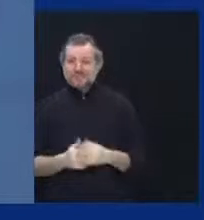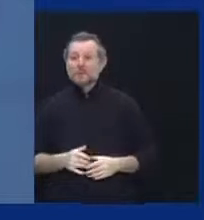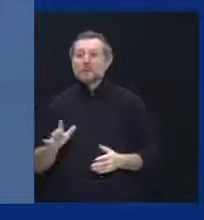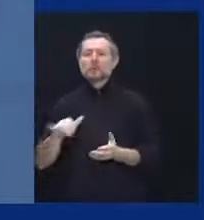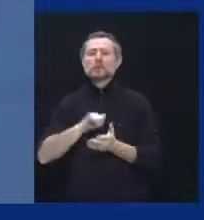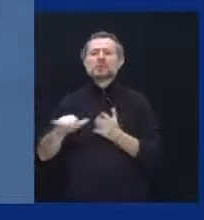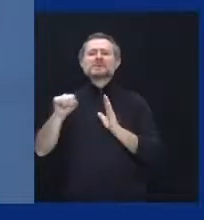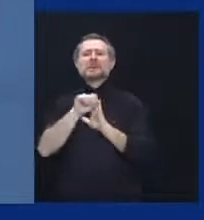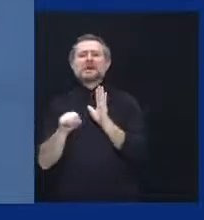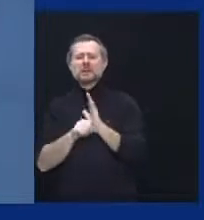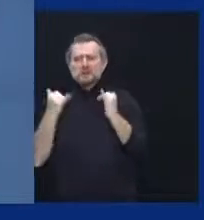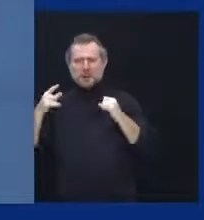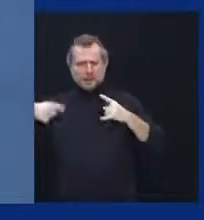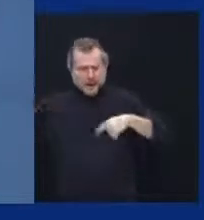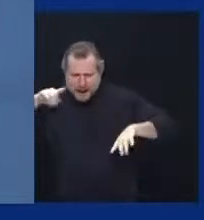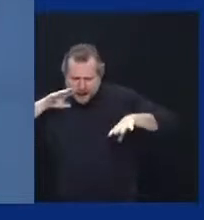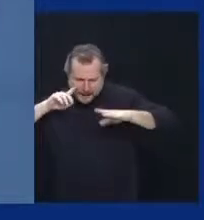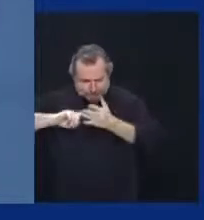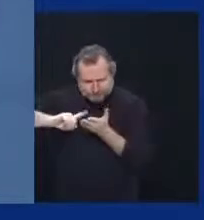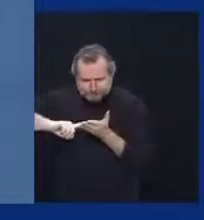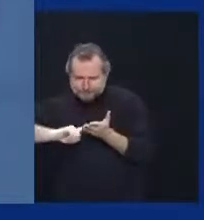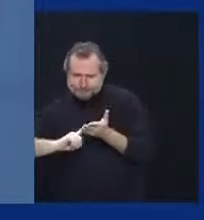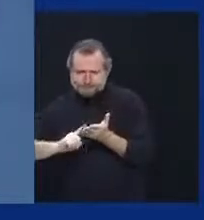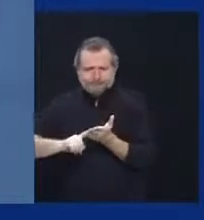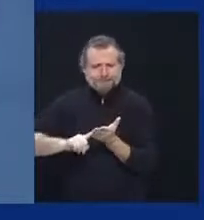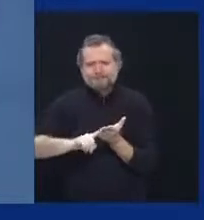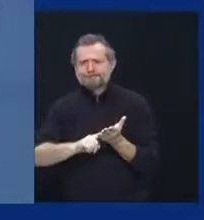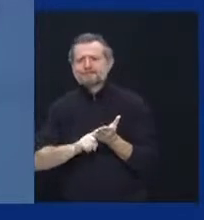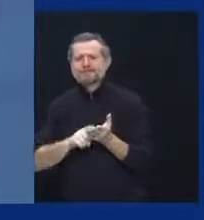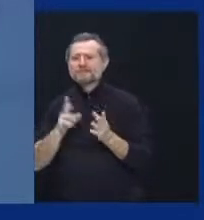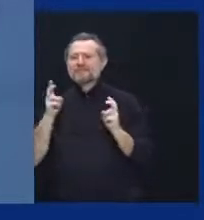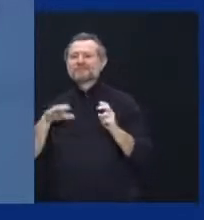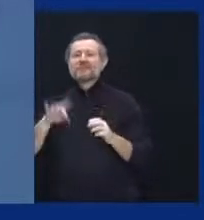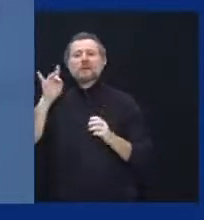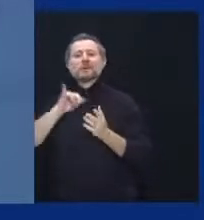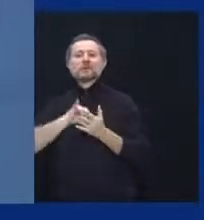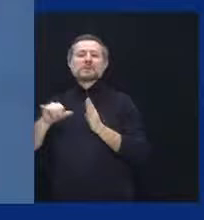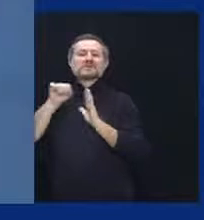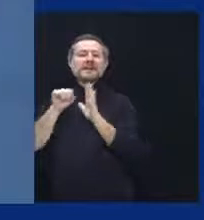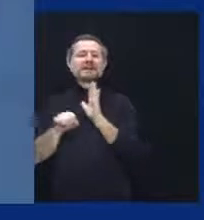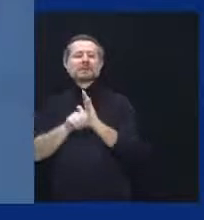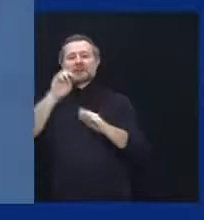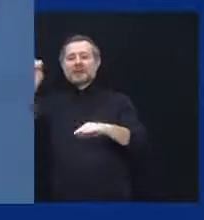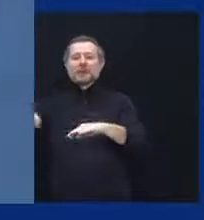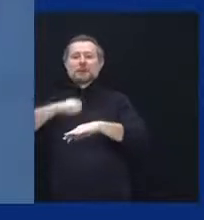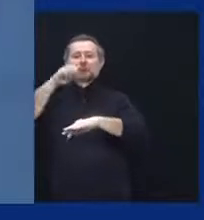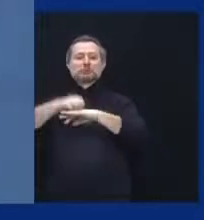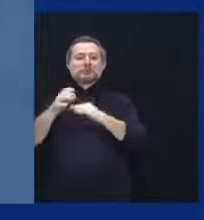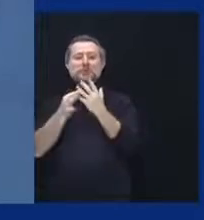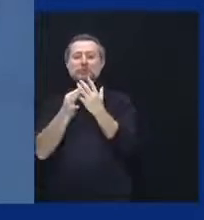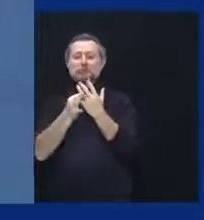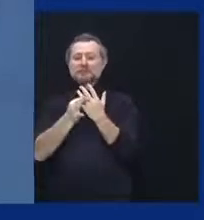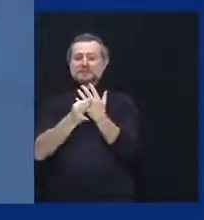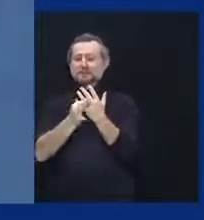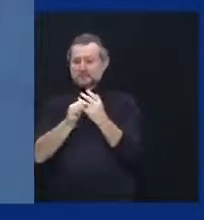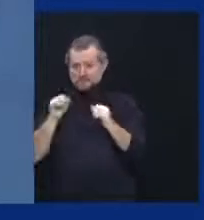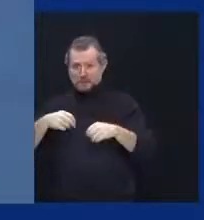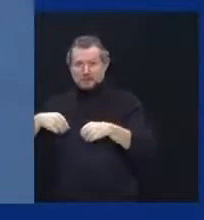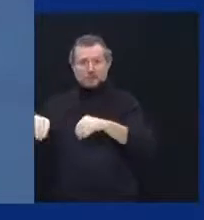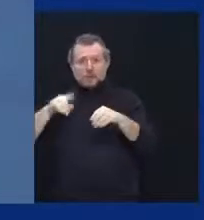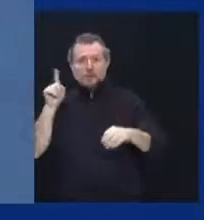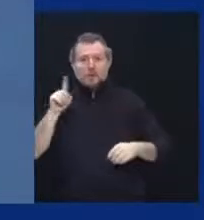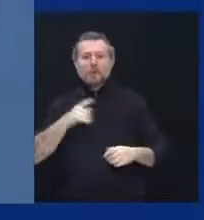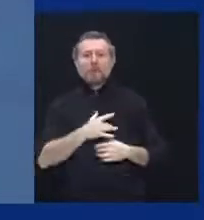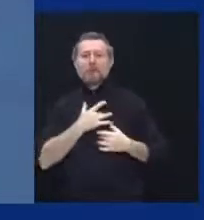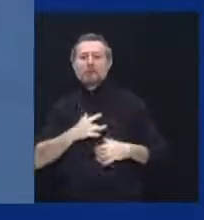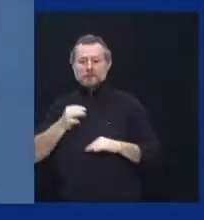a low-cost New York State engagement ring that we would actually make available. It has a little heart on it, little I